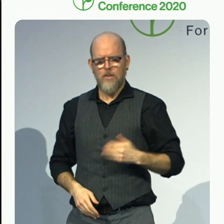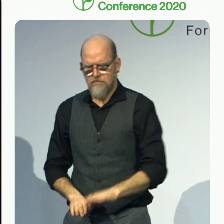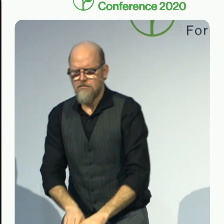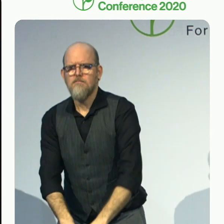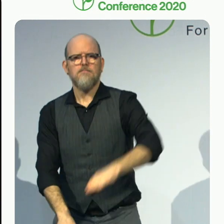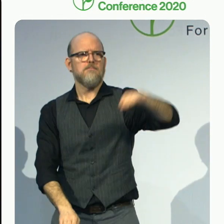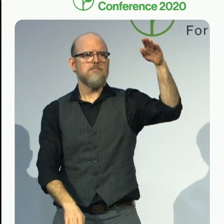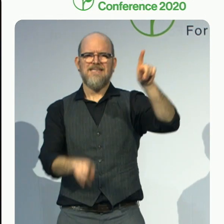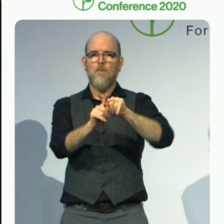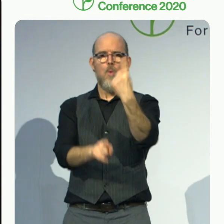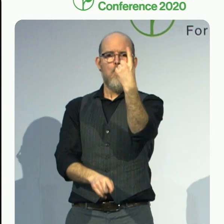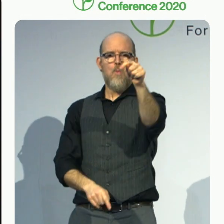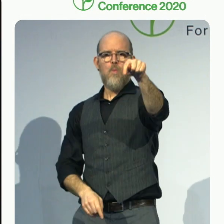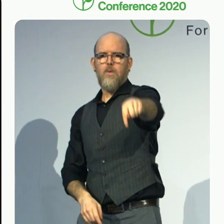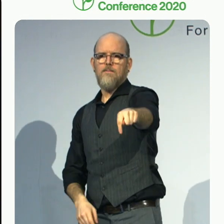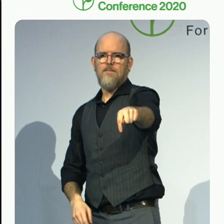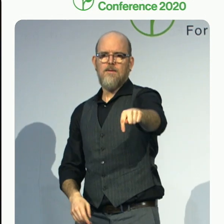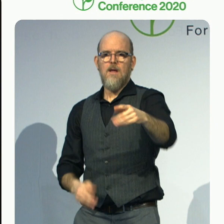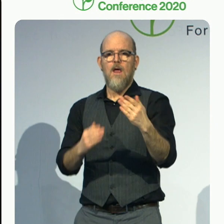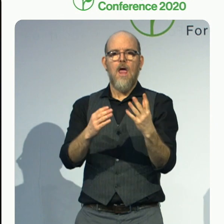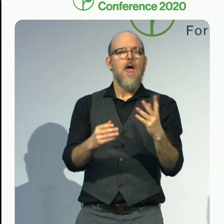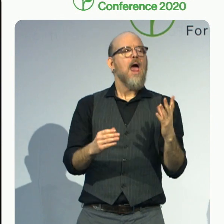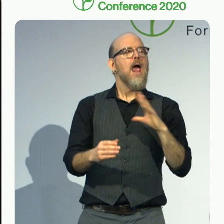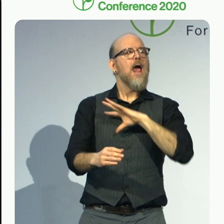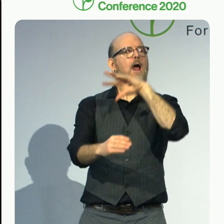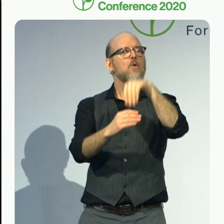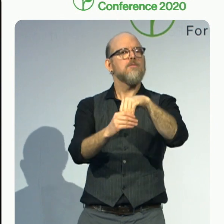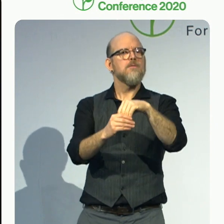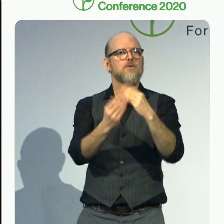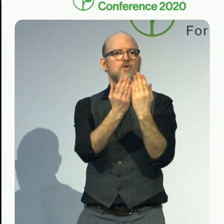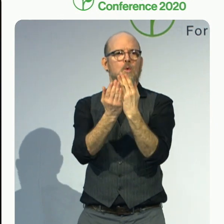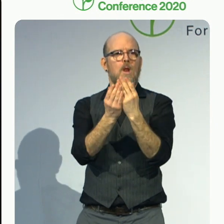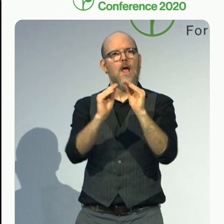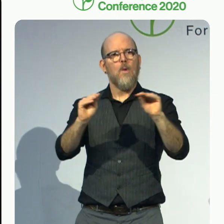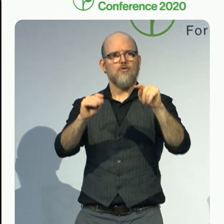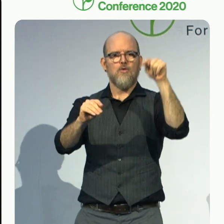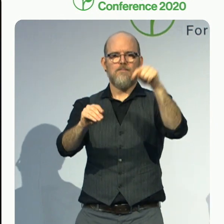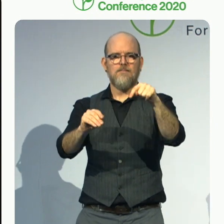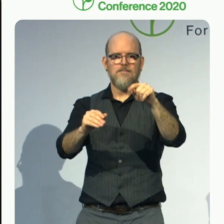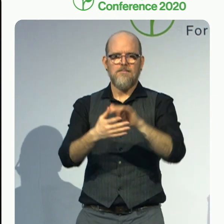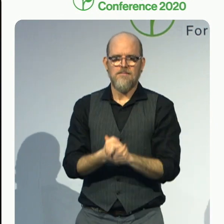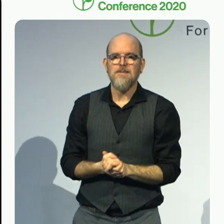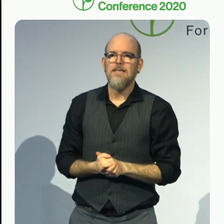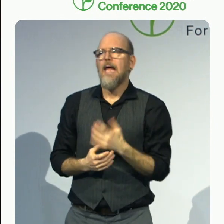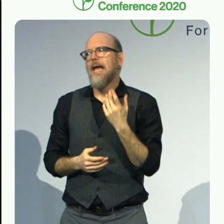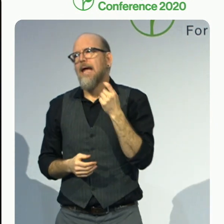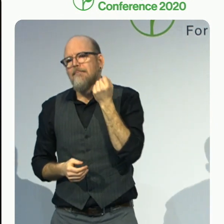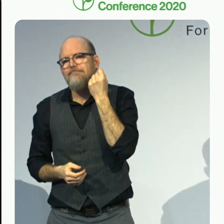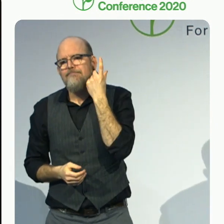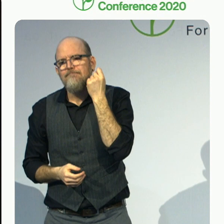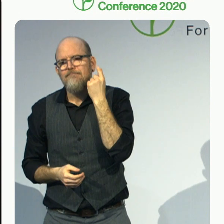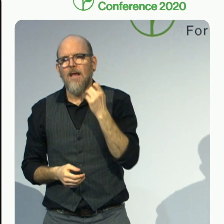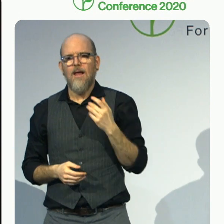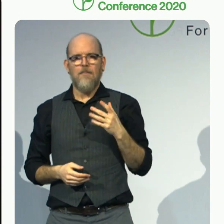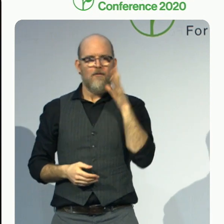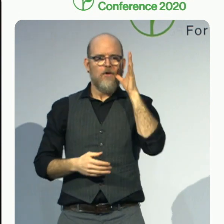inclusive education setting. But of course, here we have to take serious the fears of parents. As you said,